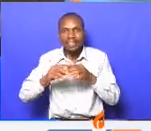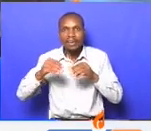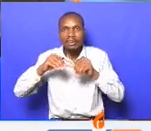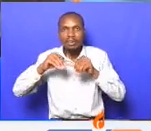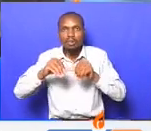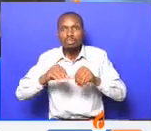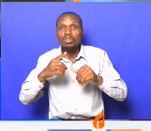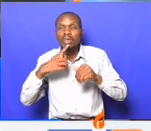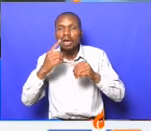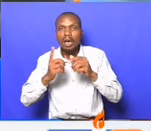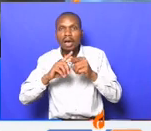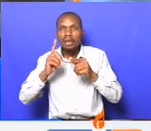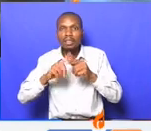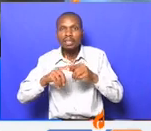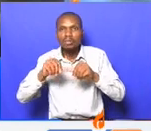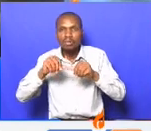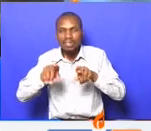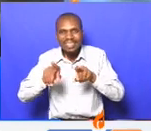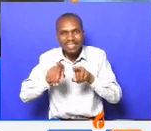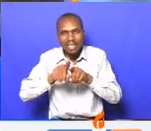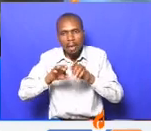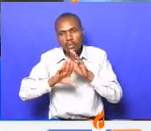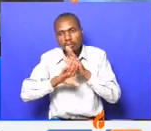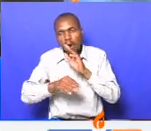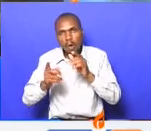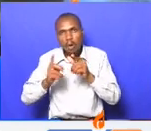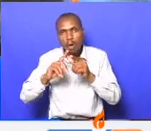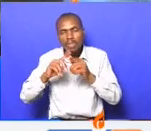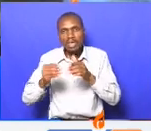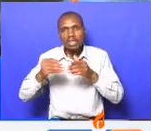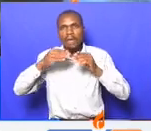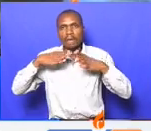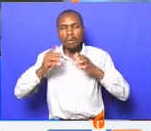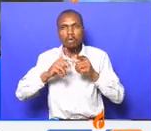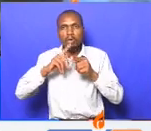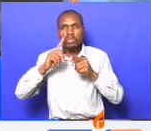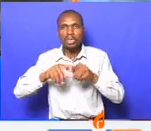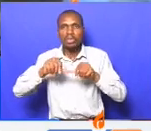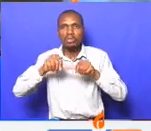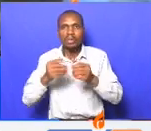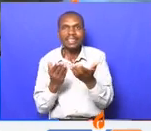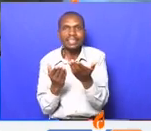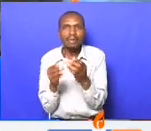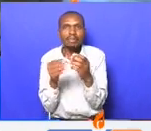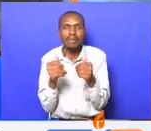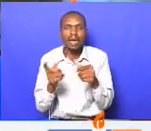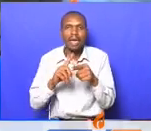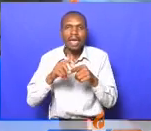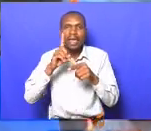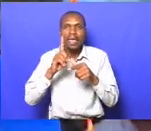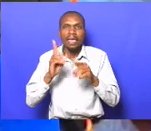kukosoana, ya kutukanana irudi chini, alafu wananchi wapate huduma na kila mtu